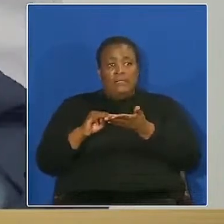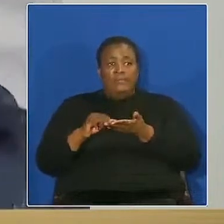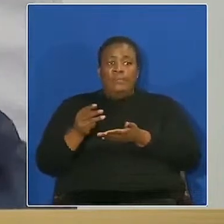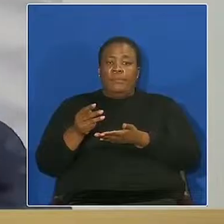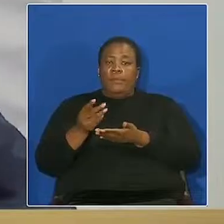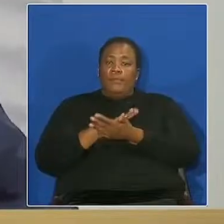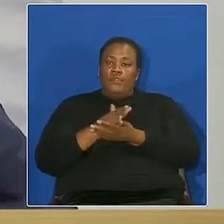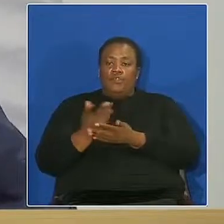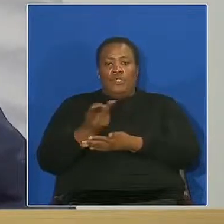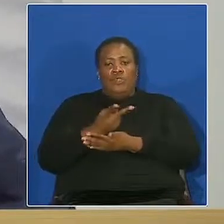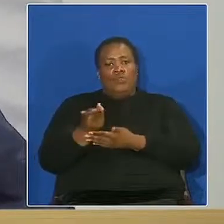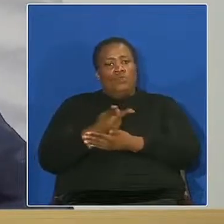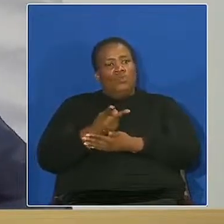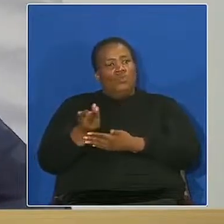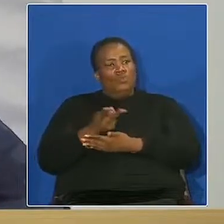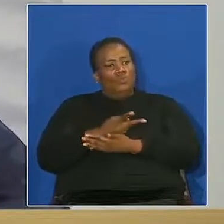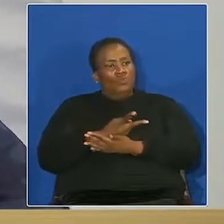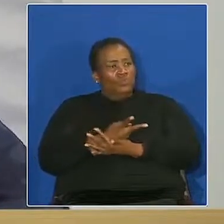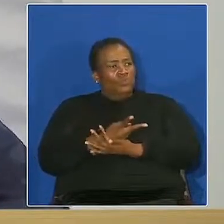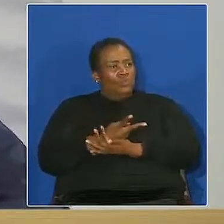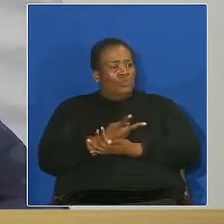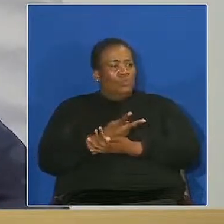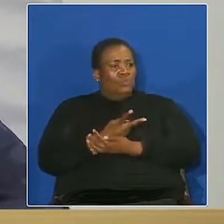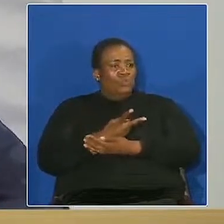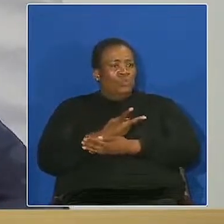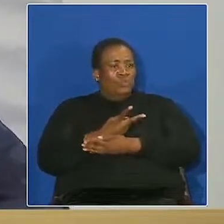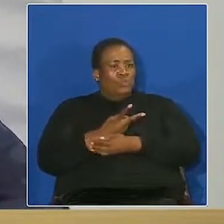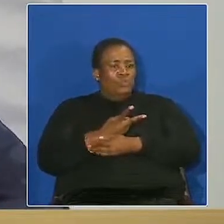gentlemen will then